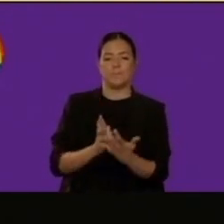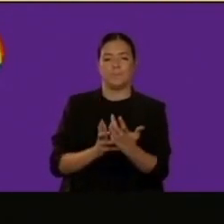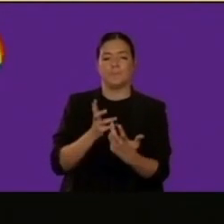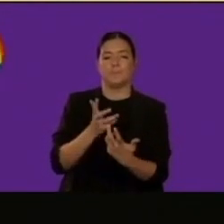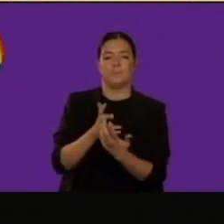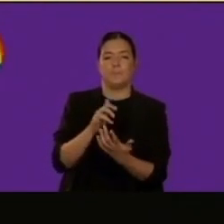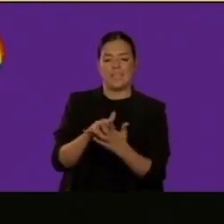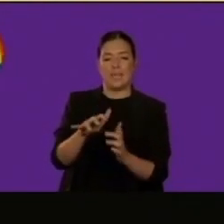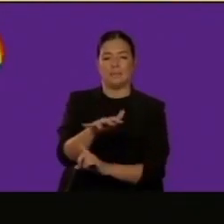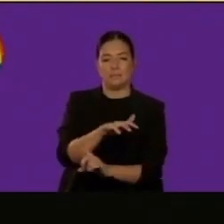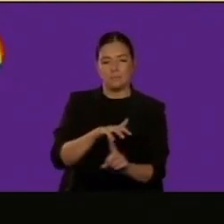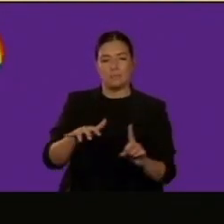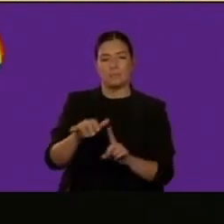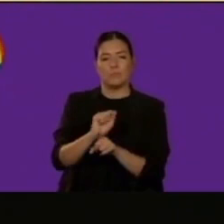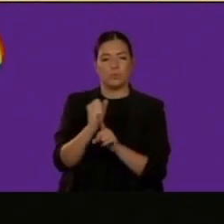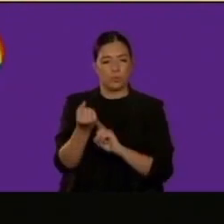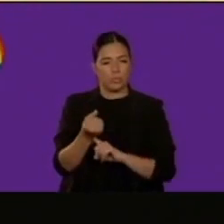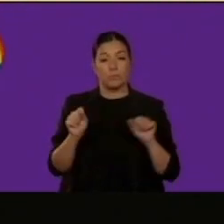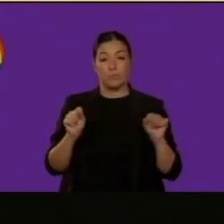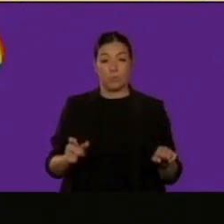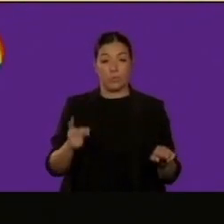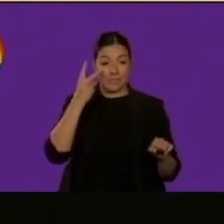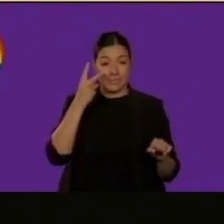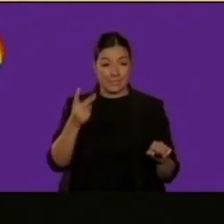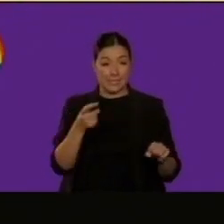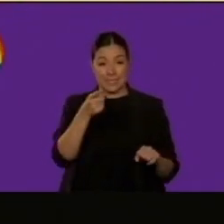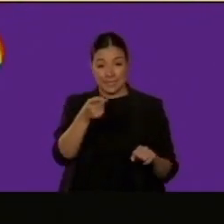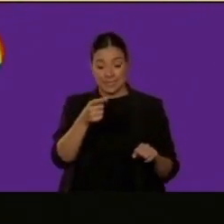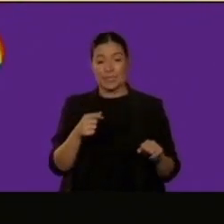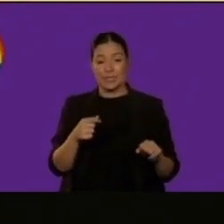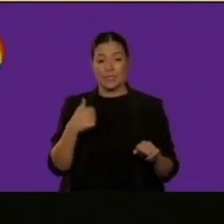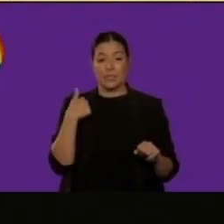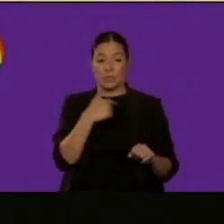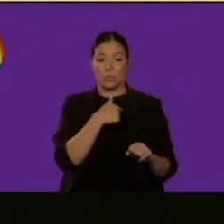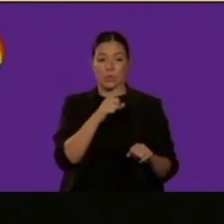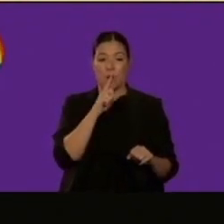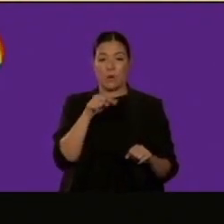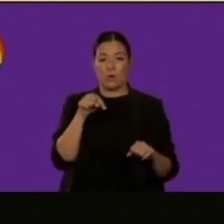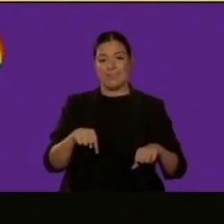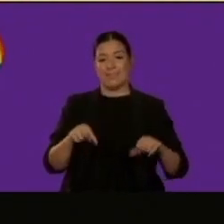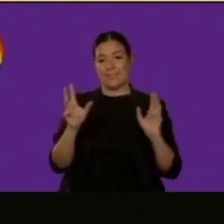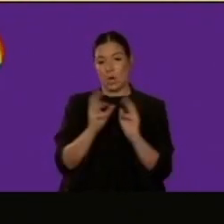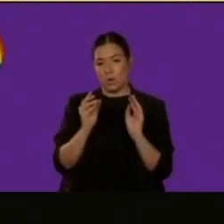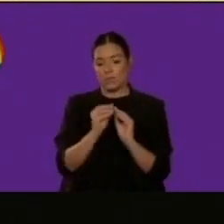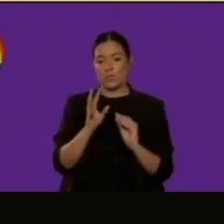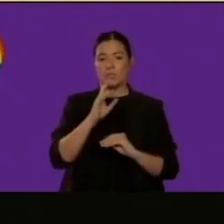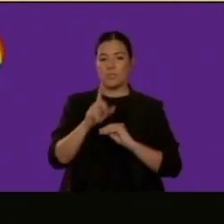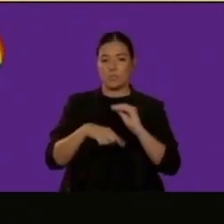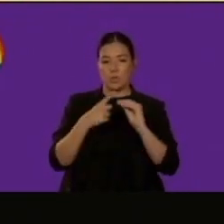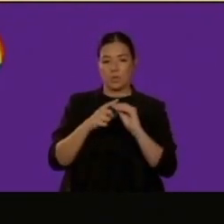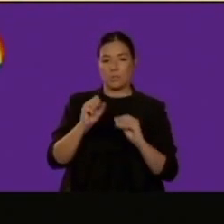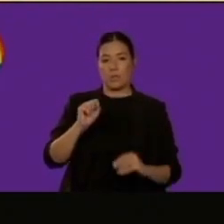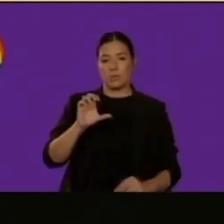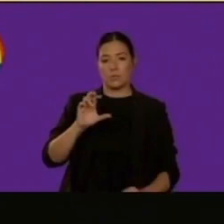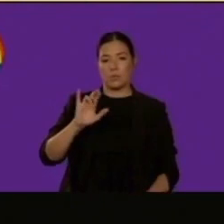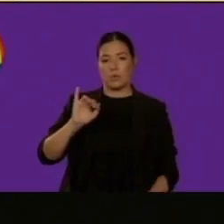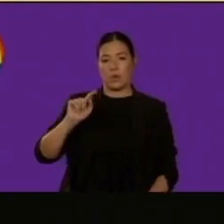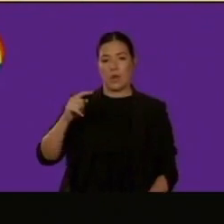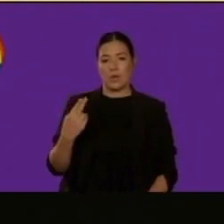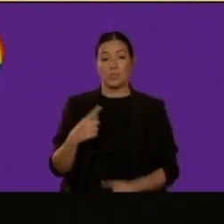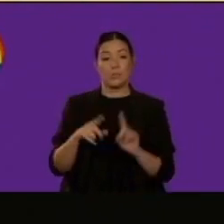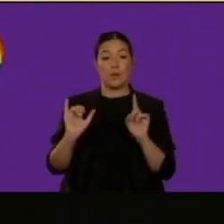learning what is a sequence of instructions. They were inventing new instructions, etc. So they